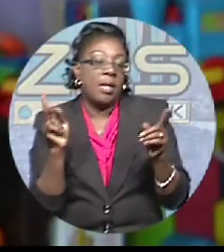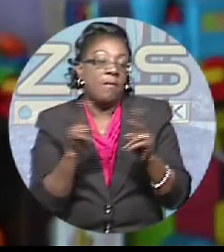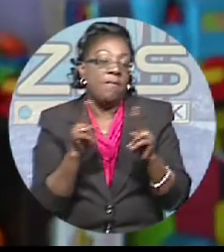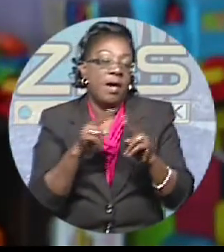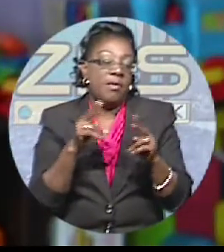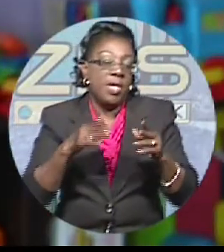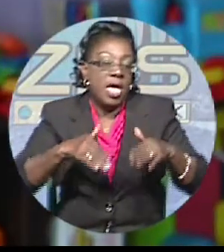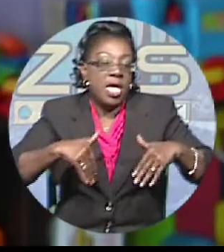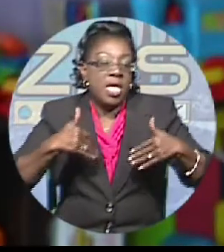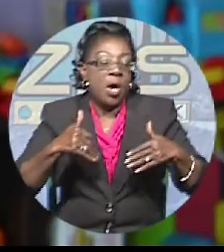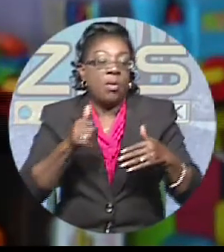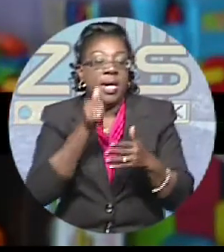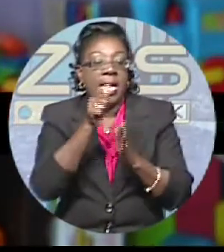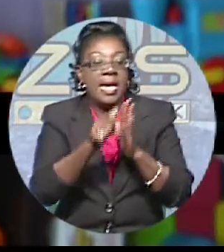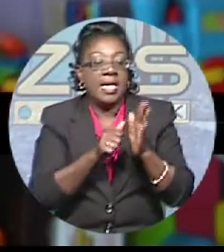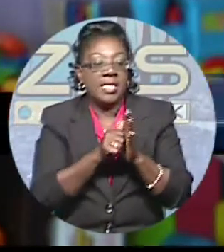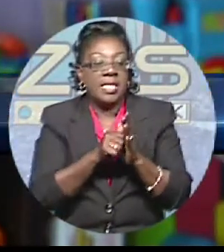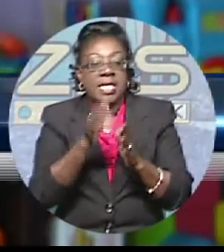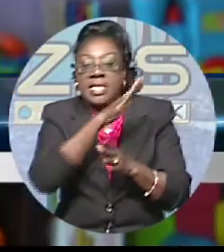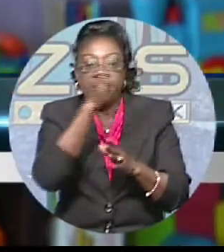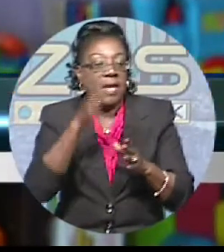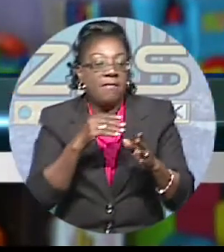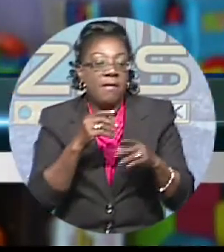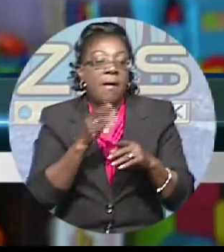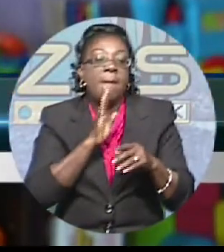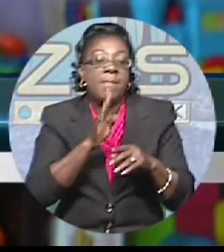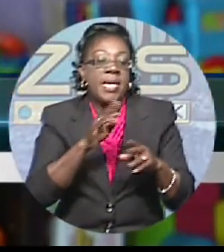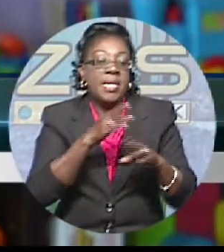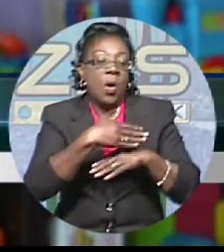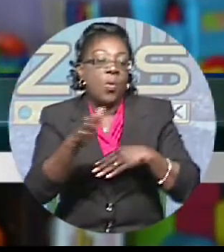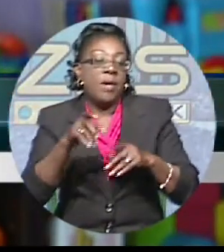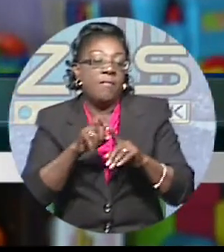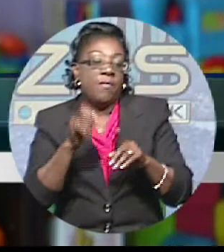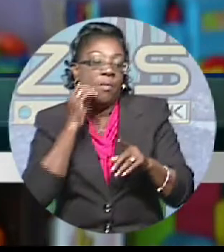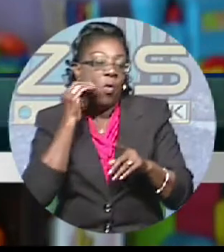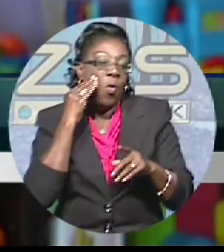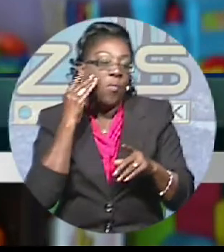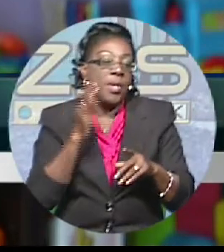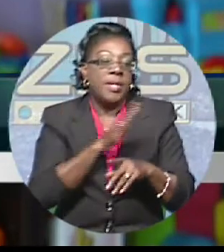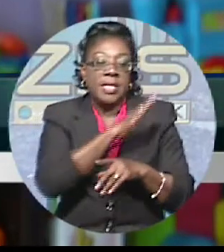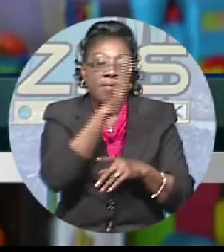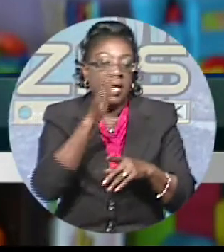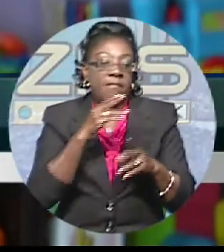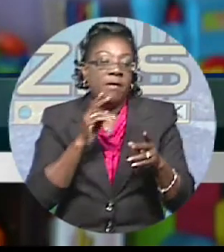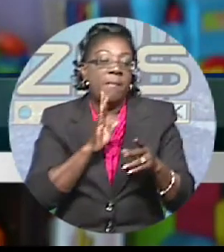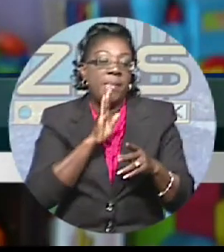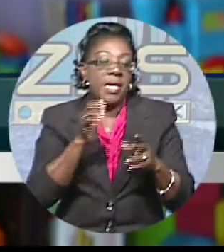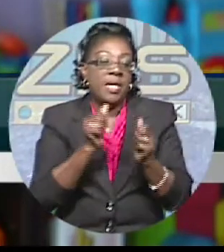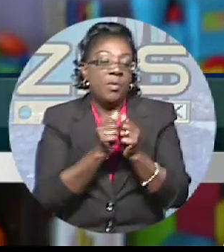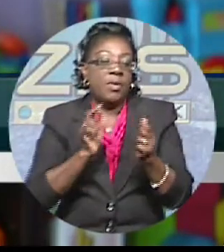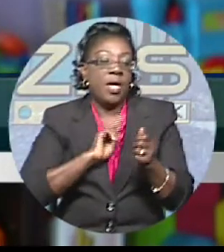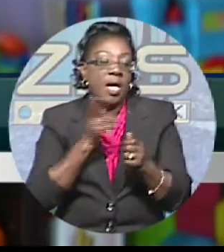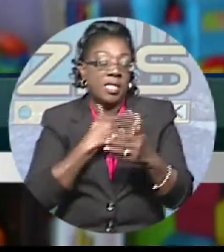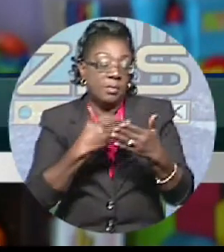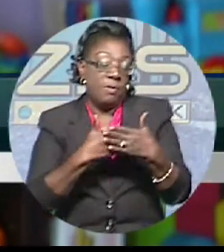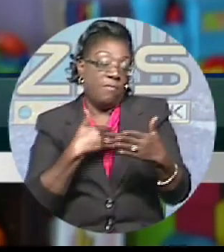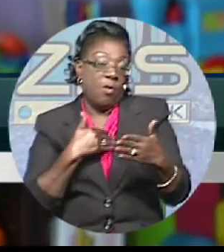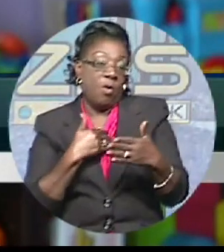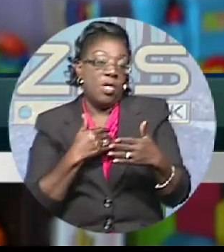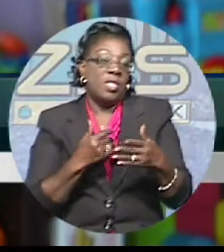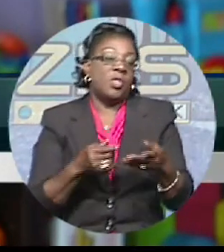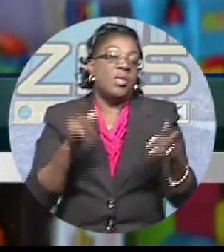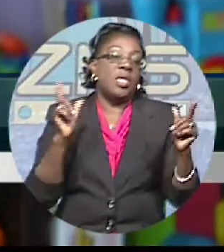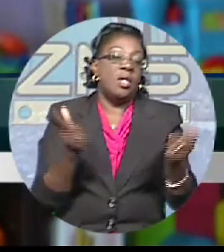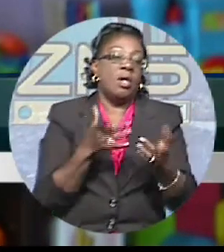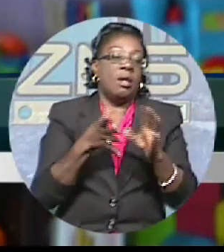never been away from home. They've never been with us before. So we're forming that basis for trust between a caregiver